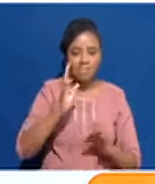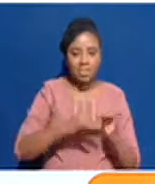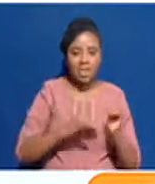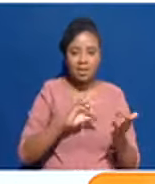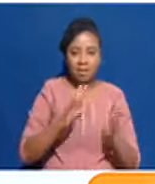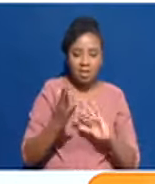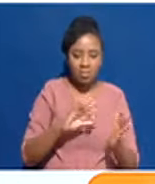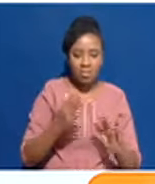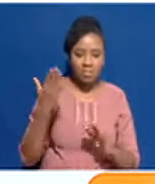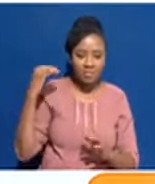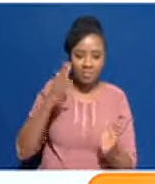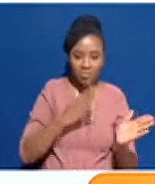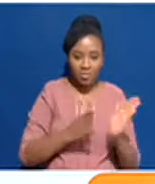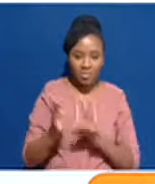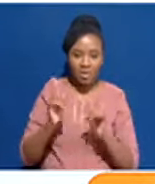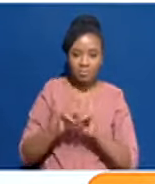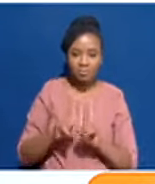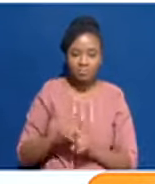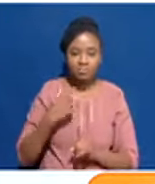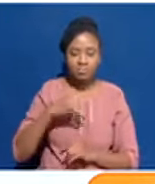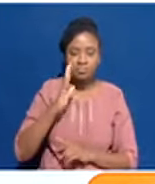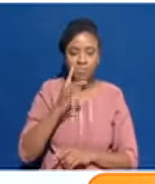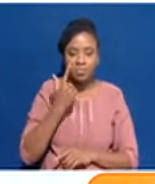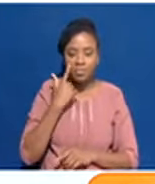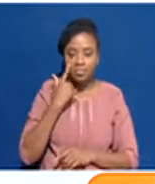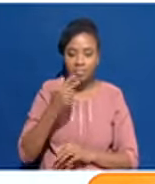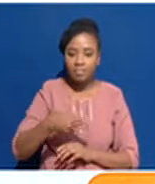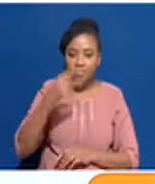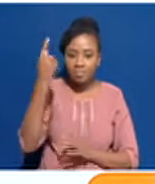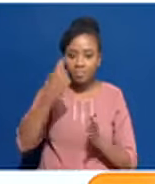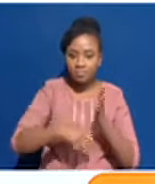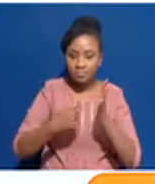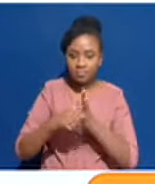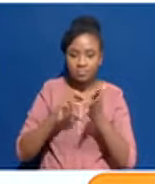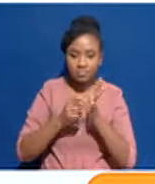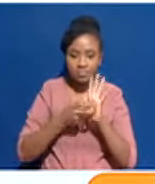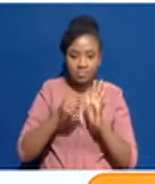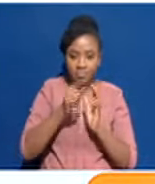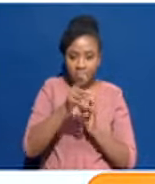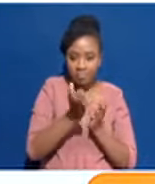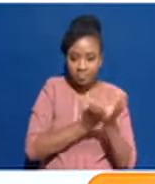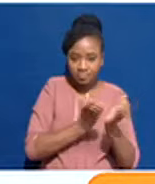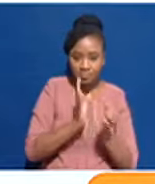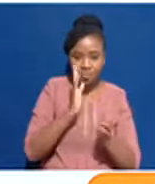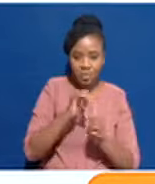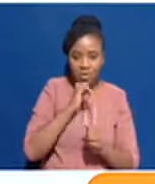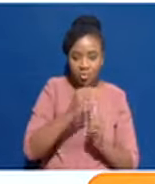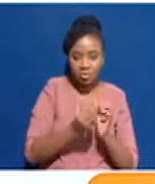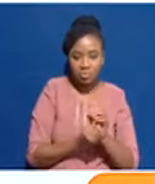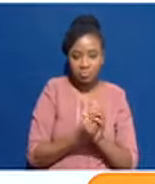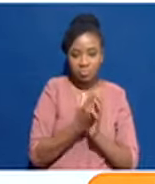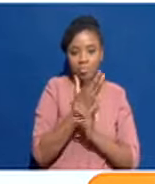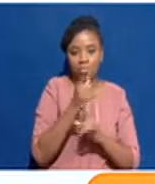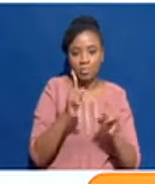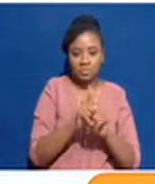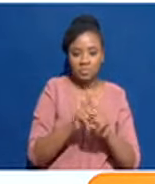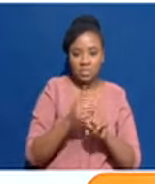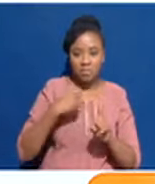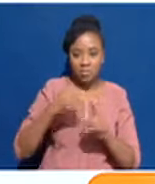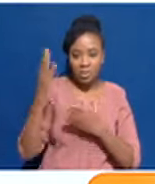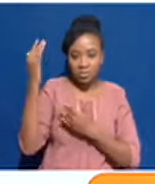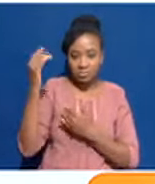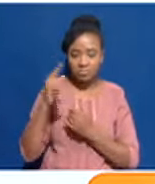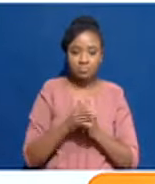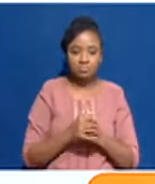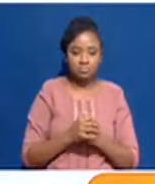planned. We are likely to see capital flight. No. High taxation means that the business is not going to grow at the rate that is anticipated to grow,